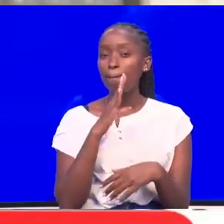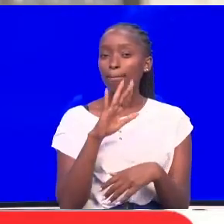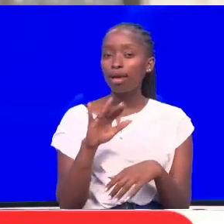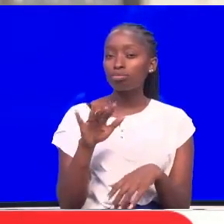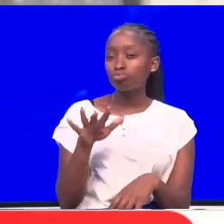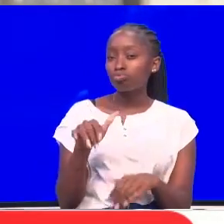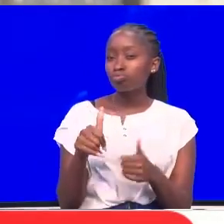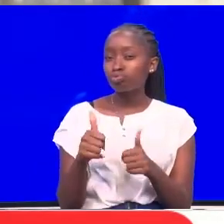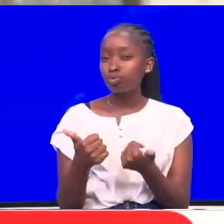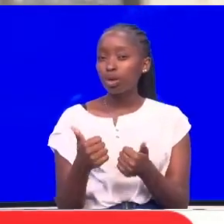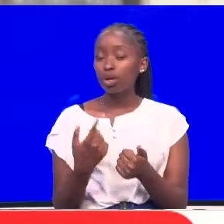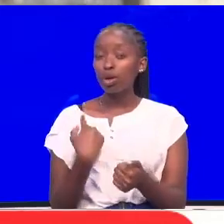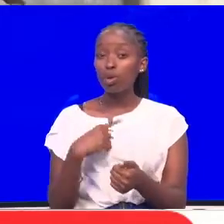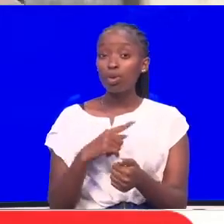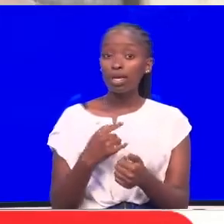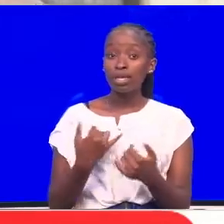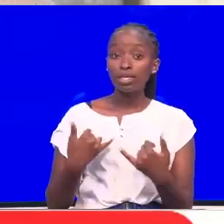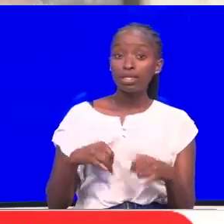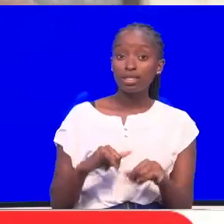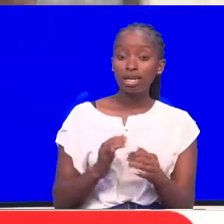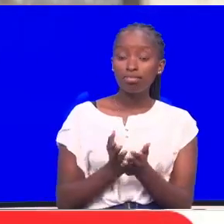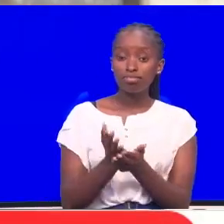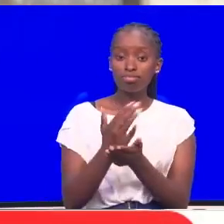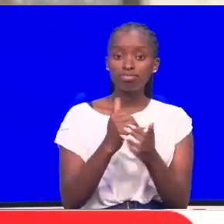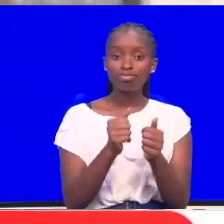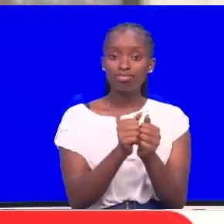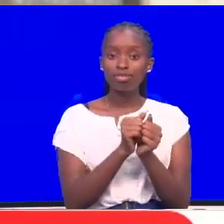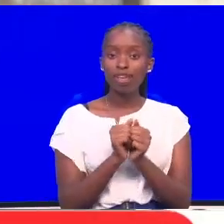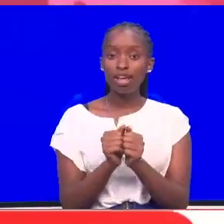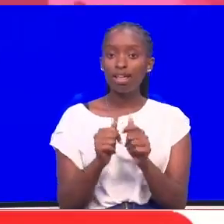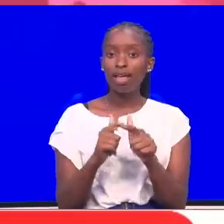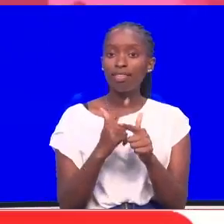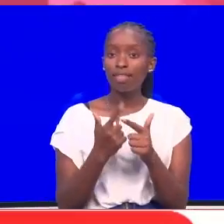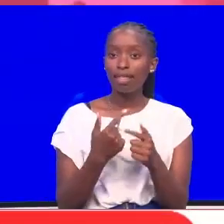trying to combine all this to make one team that is fit by next week.